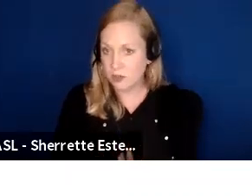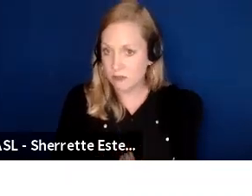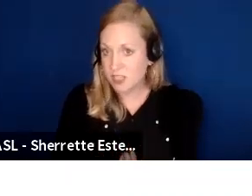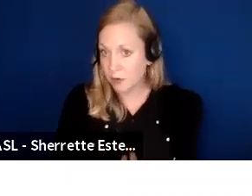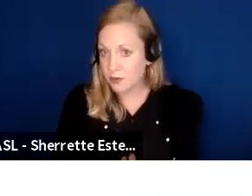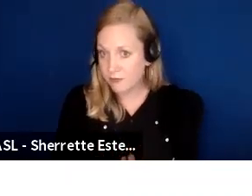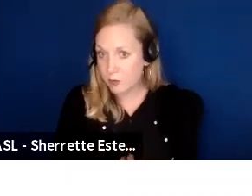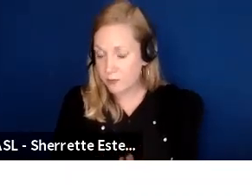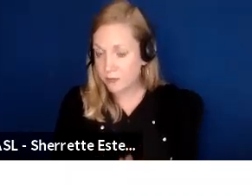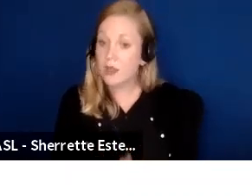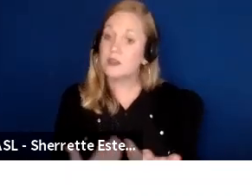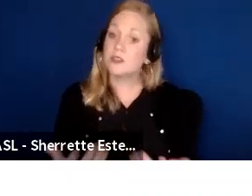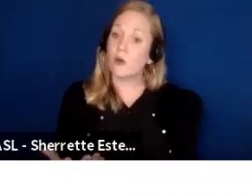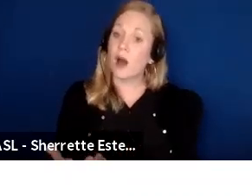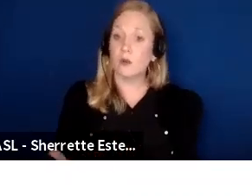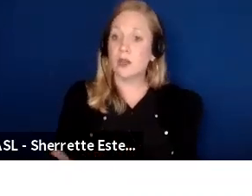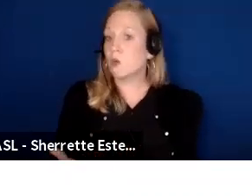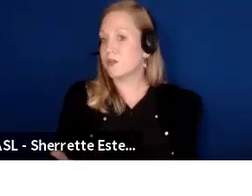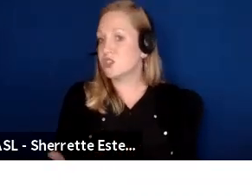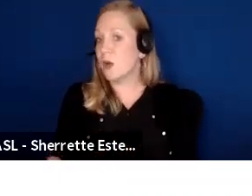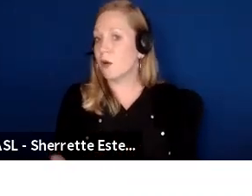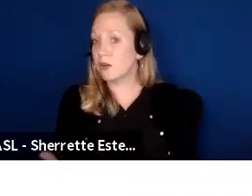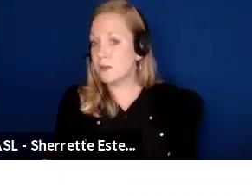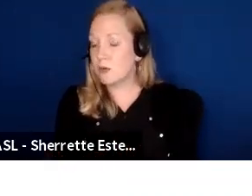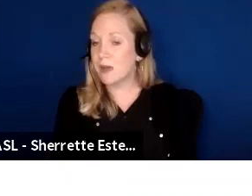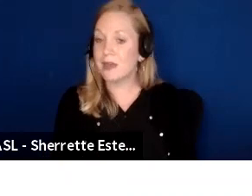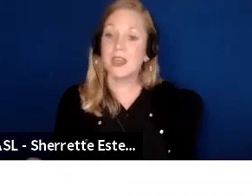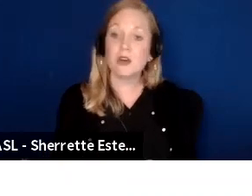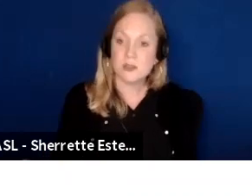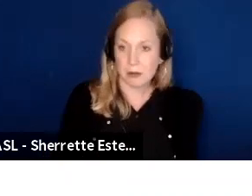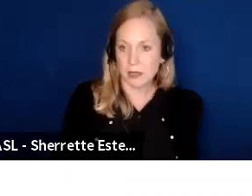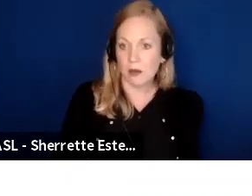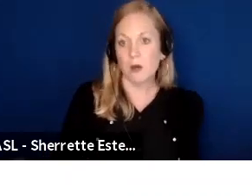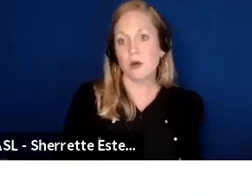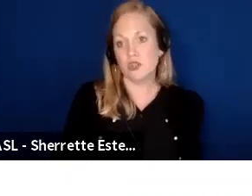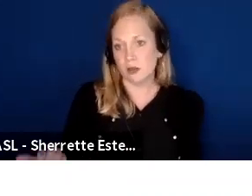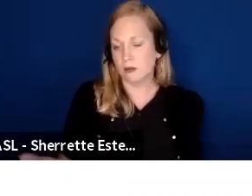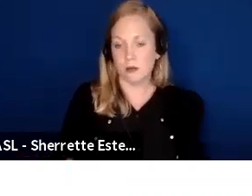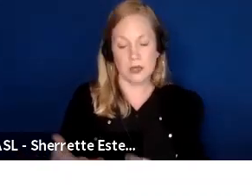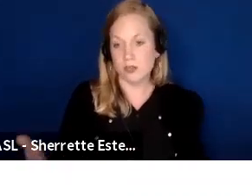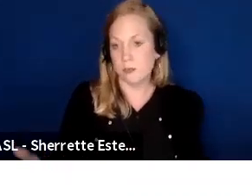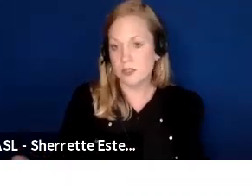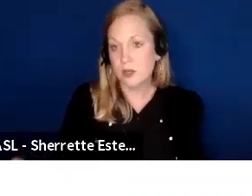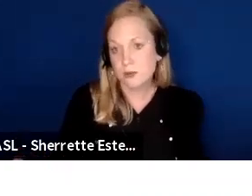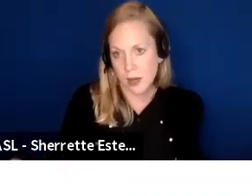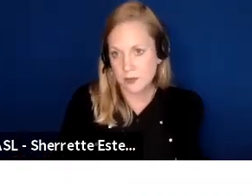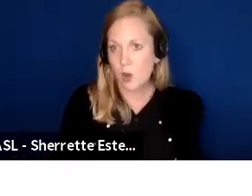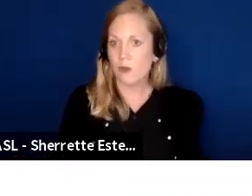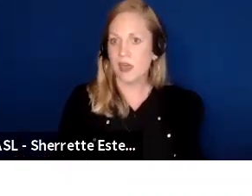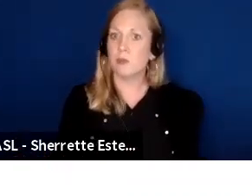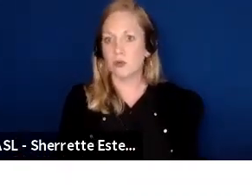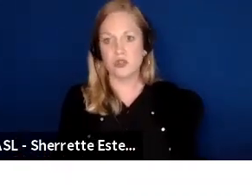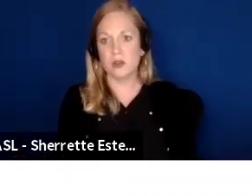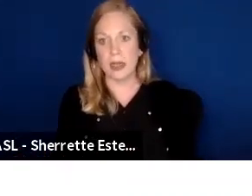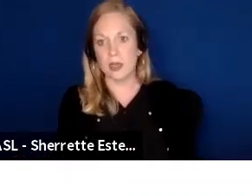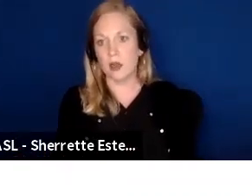deaf person, experience an environment. So I would equate this to how hearing people may hear somebody approaching, hear somebody's footsteps when